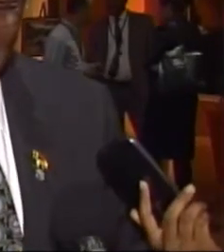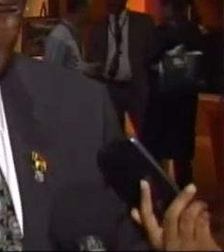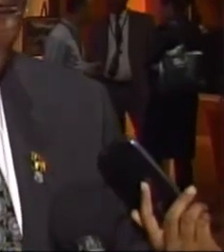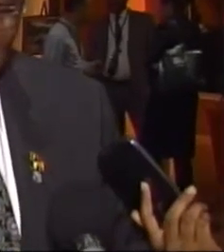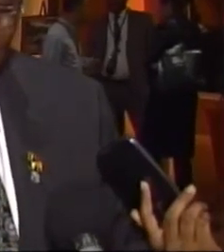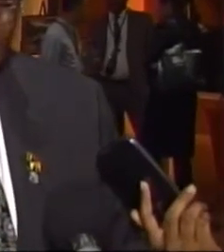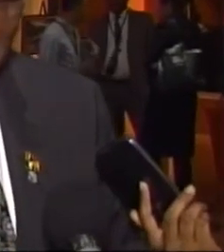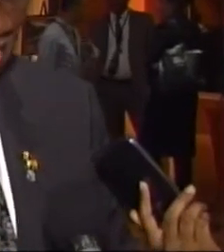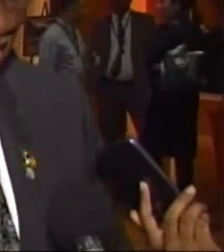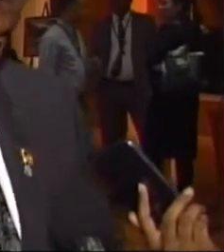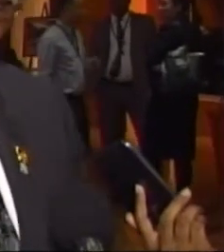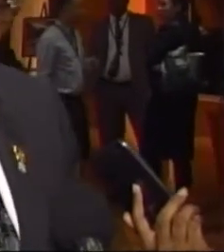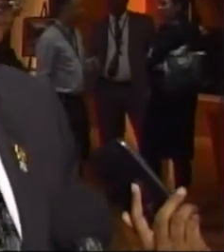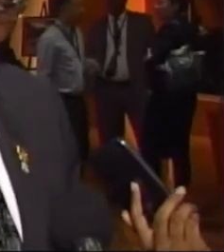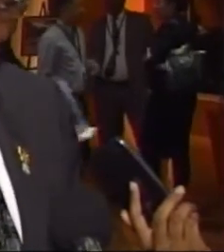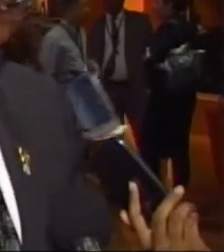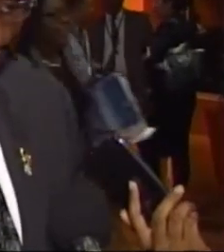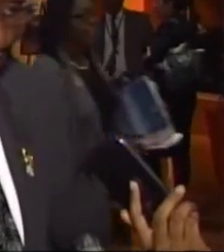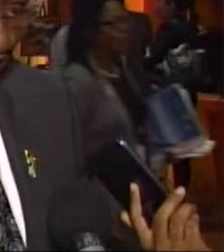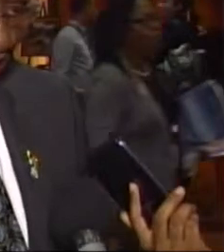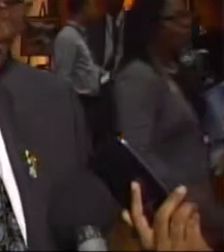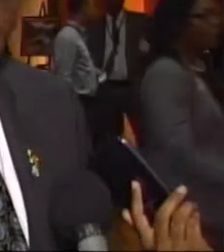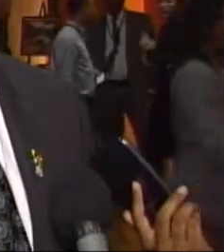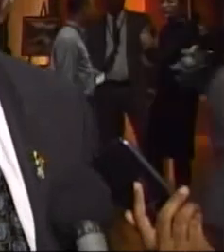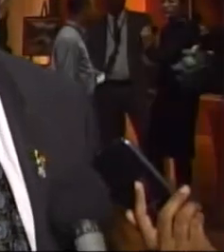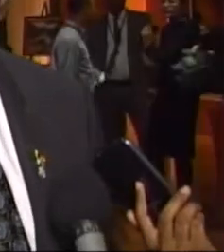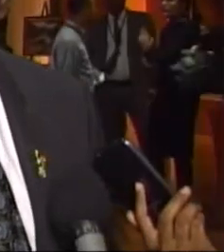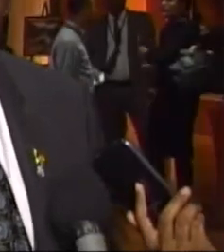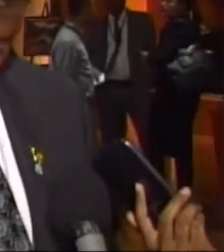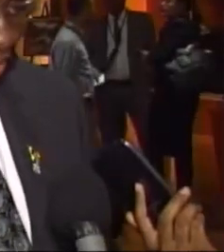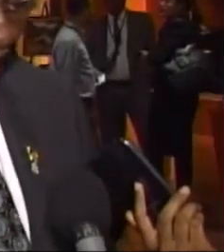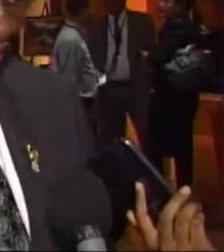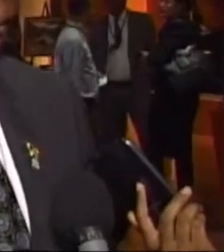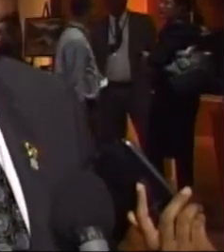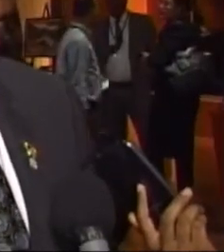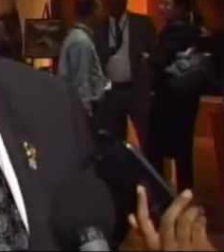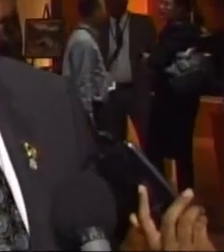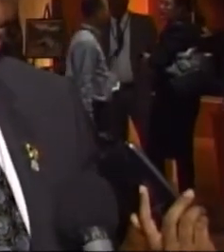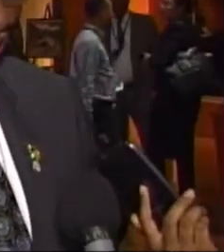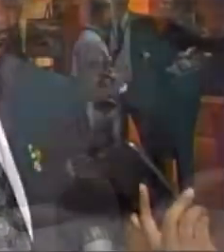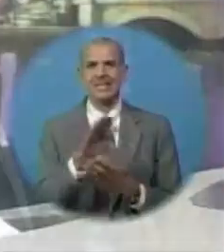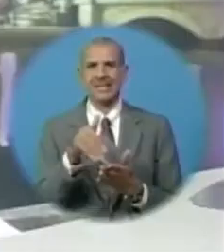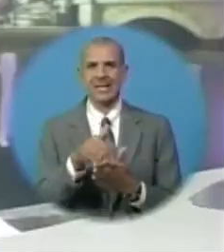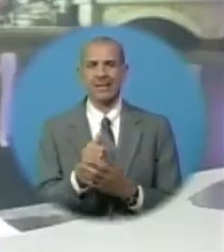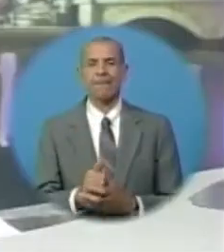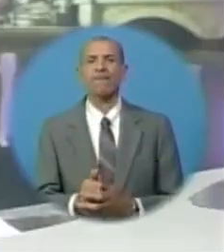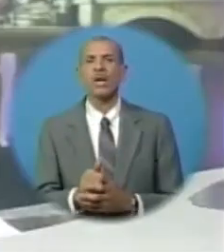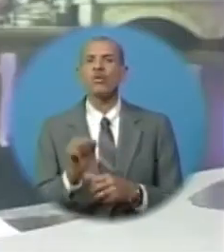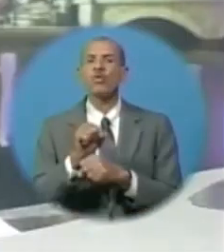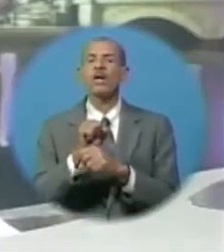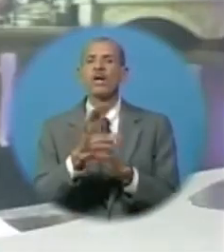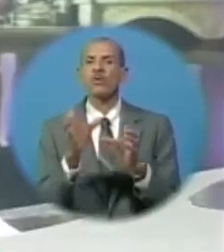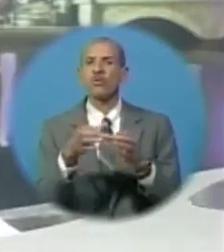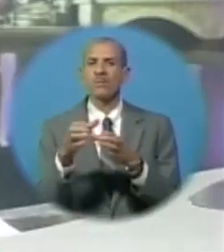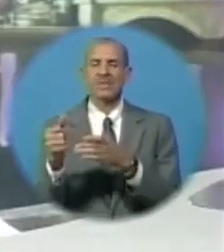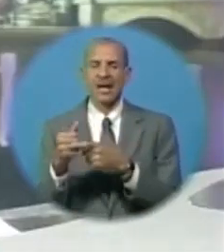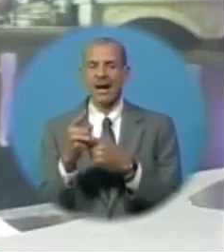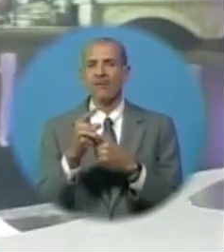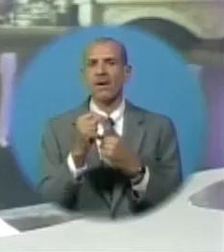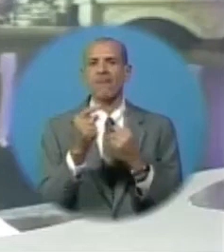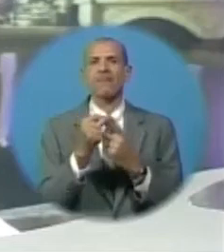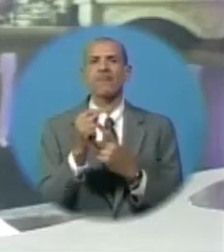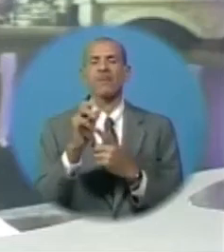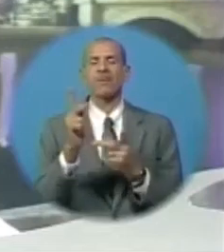Stewart as the chairman of the Social Partnership during its full meeting at the Lloyd Erskine Sandiford Center. The working groups are made up of representatives